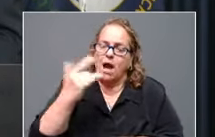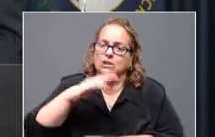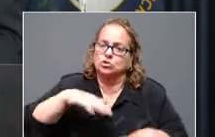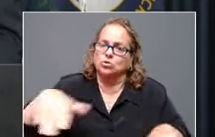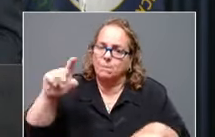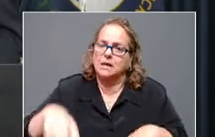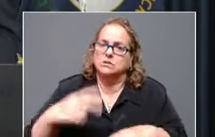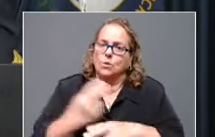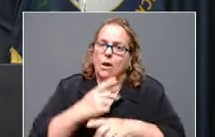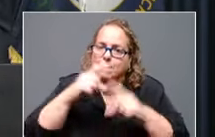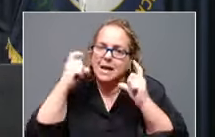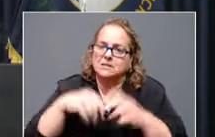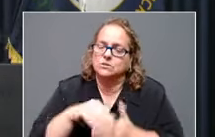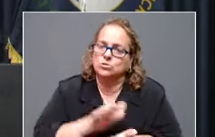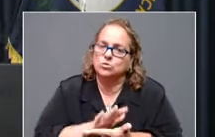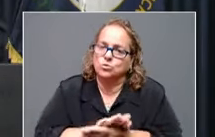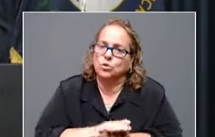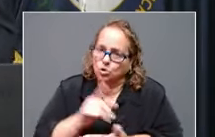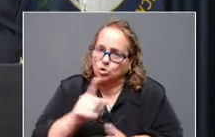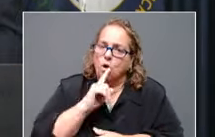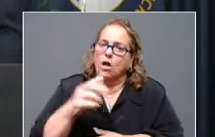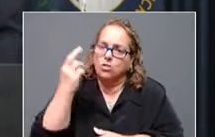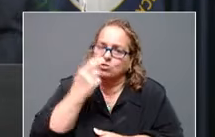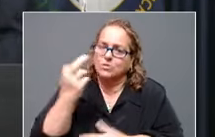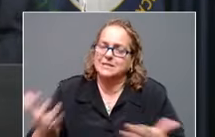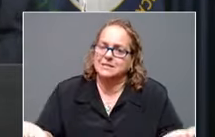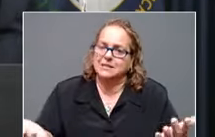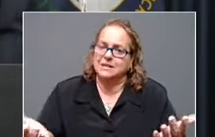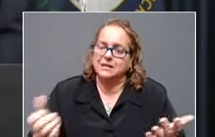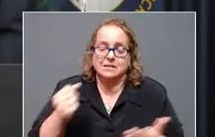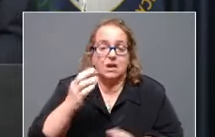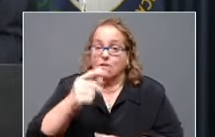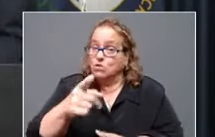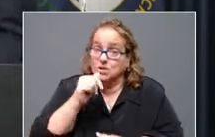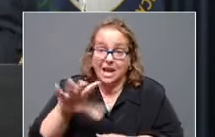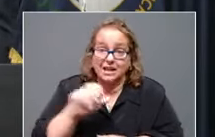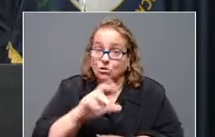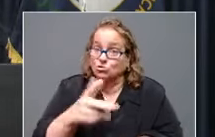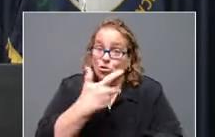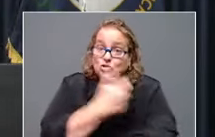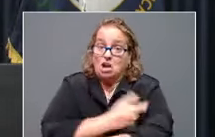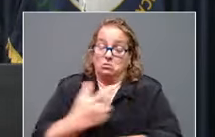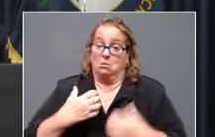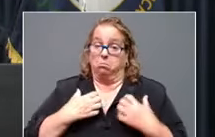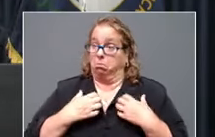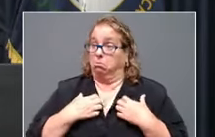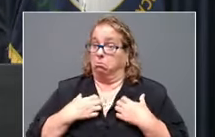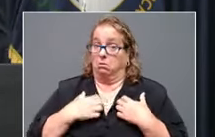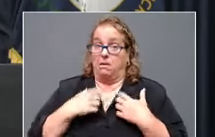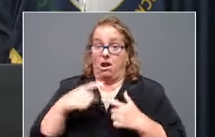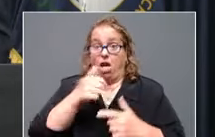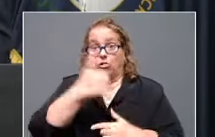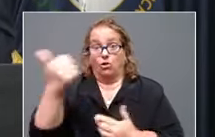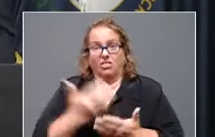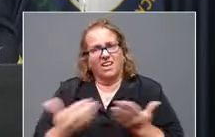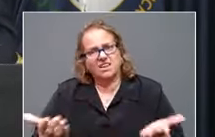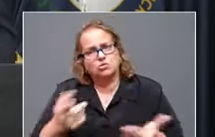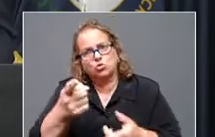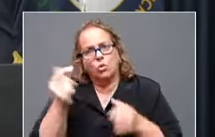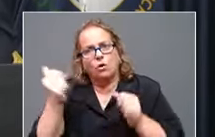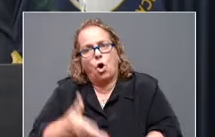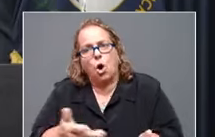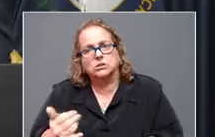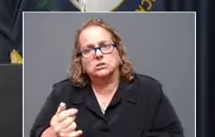All right, Drew. Dr. Stack had suggested discouraging anyone from going in for elective procedures,